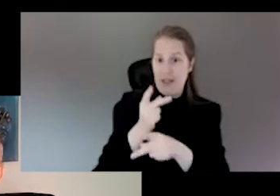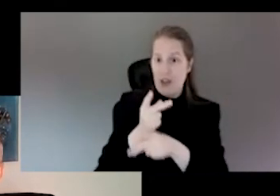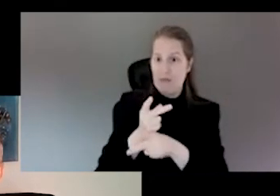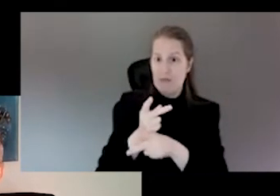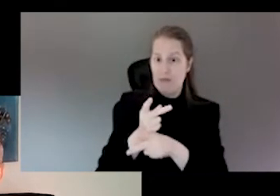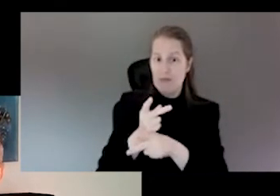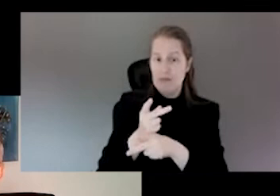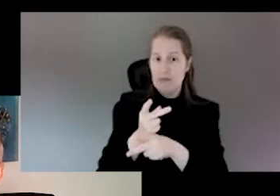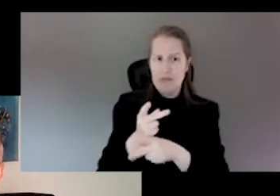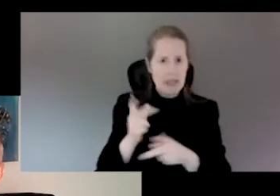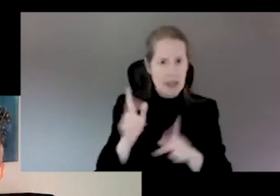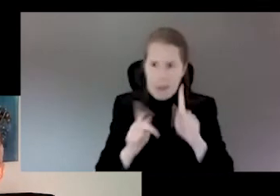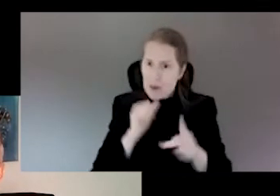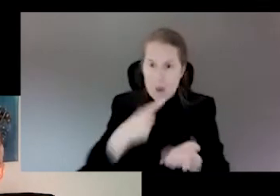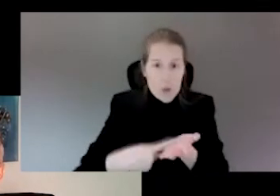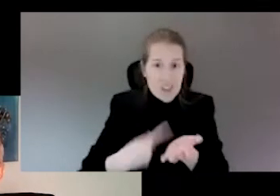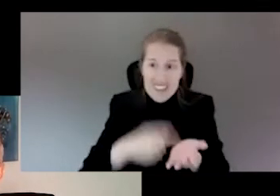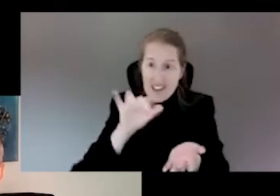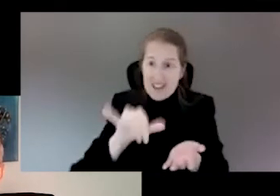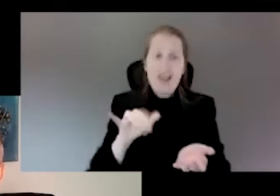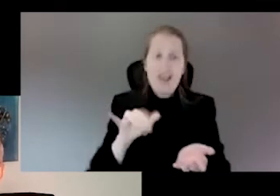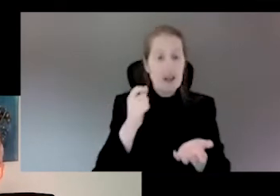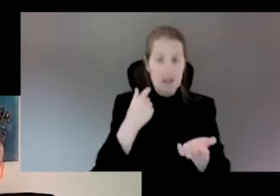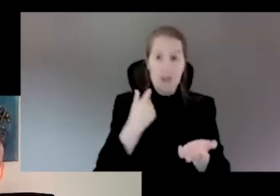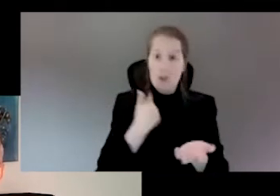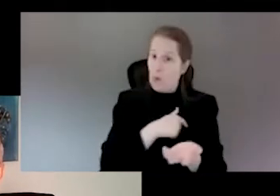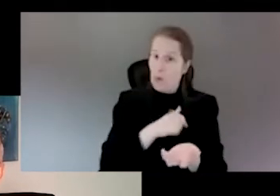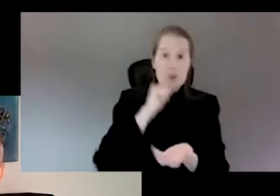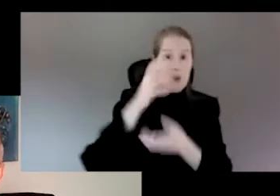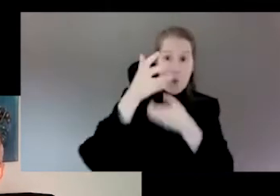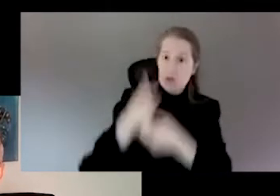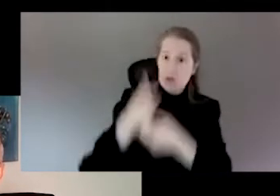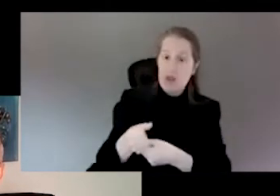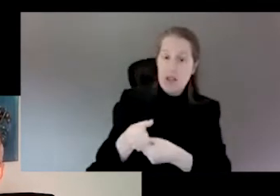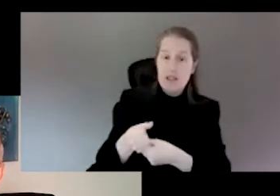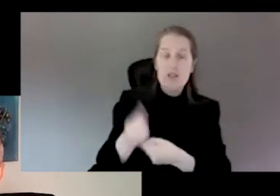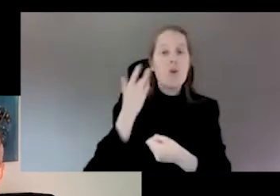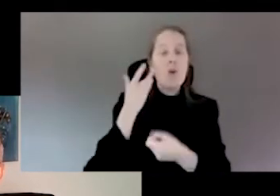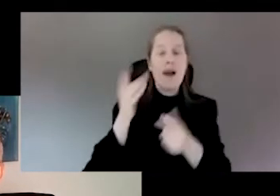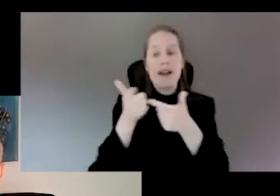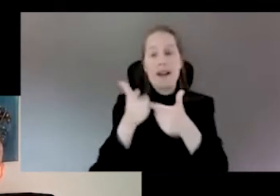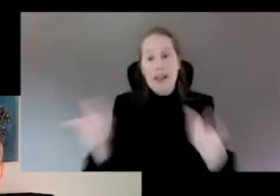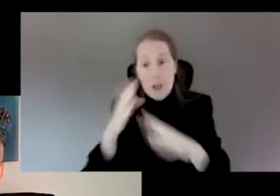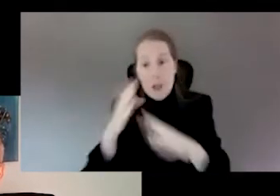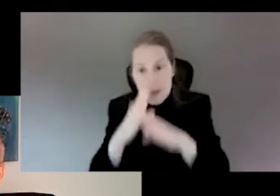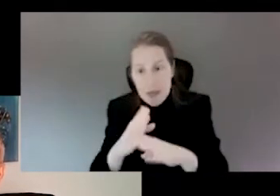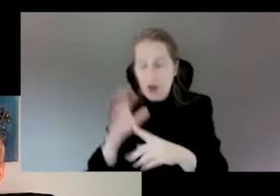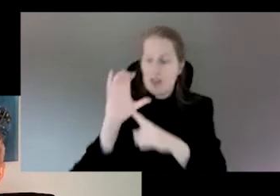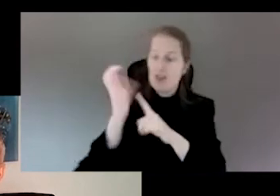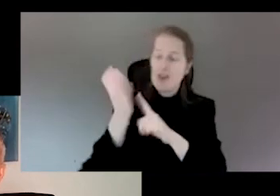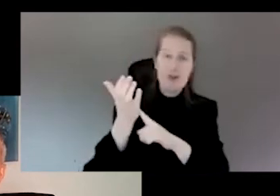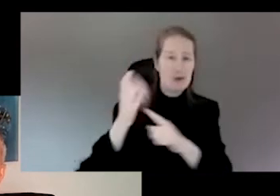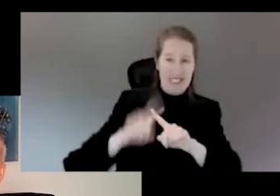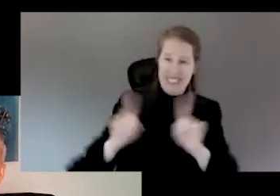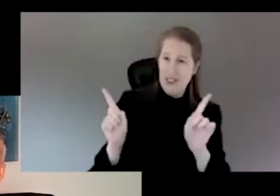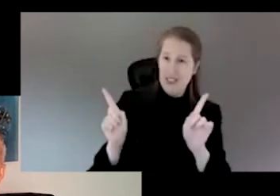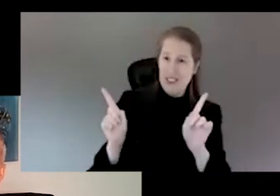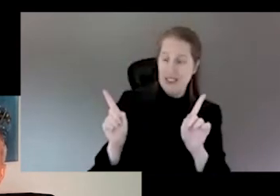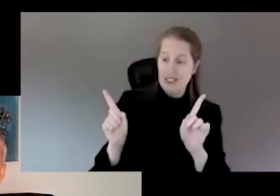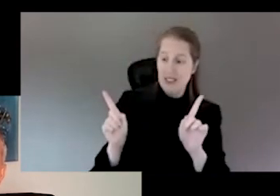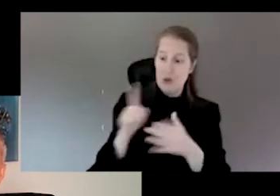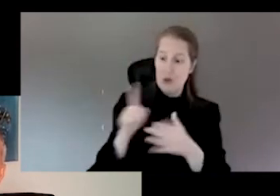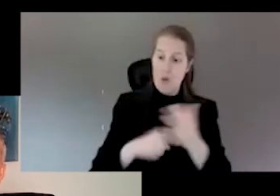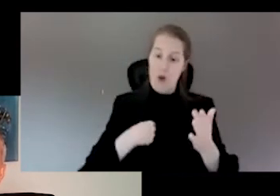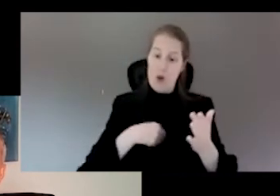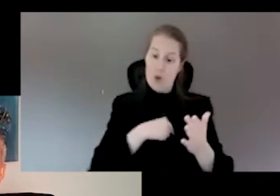talks about that, but we don't trust healthcare because there are language and cultural differences and how we perceive